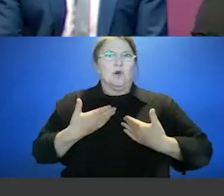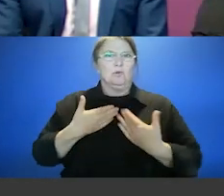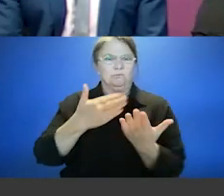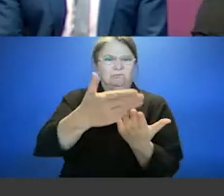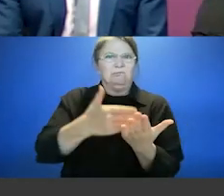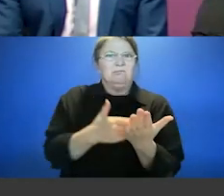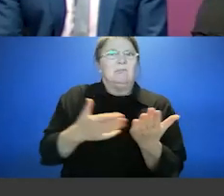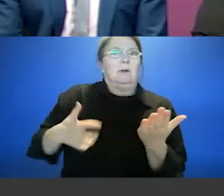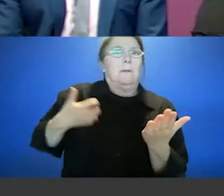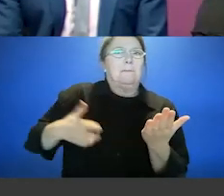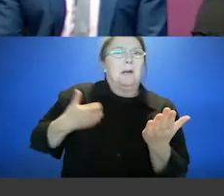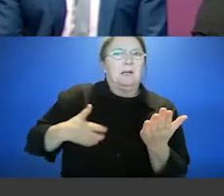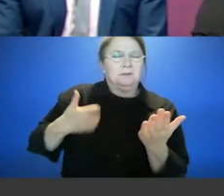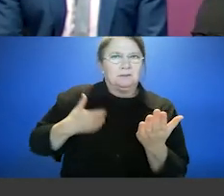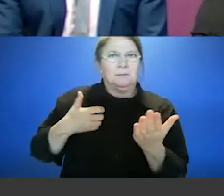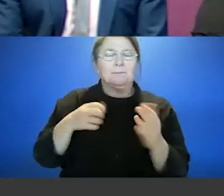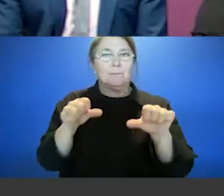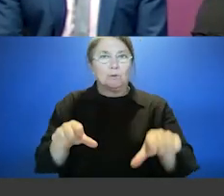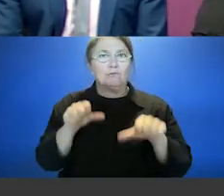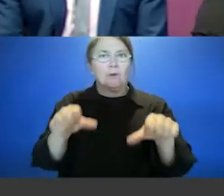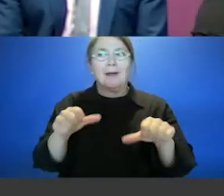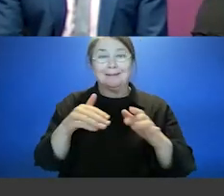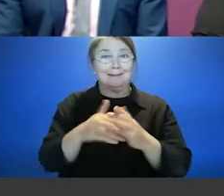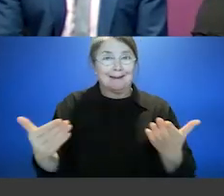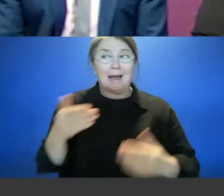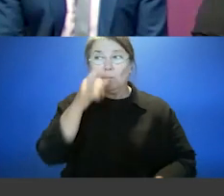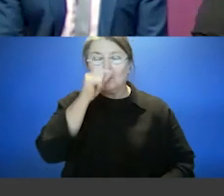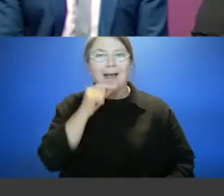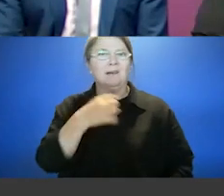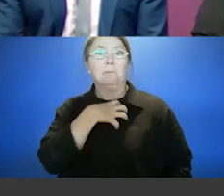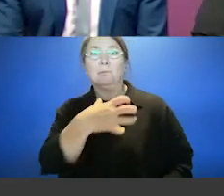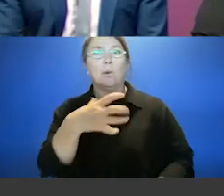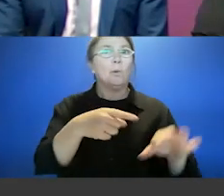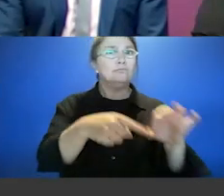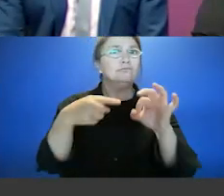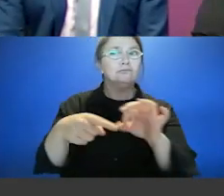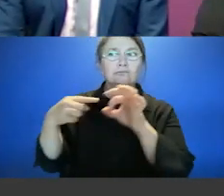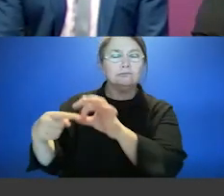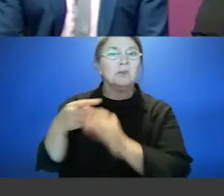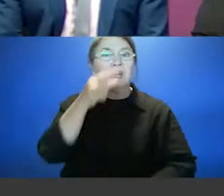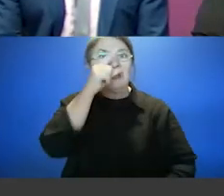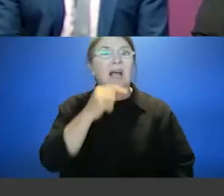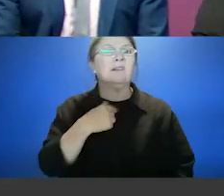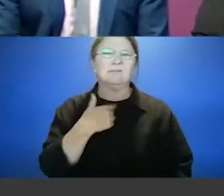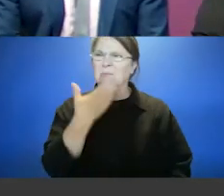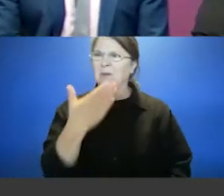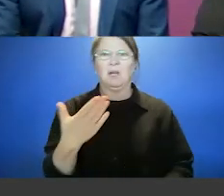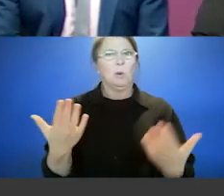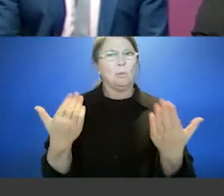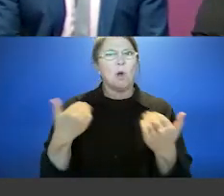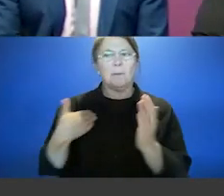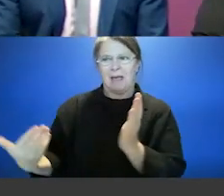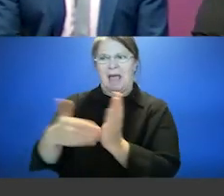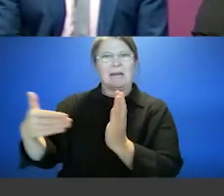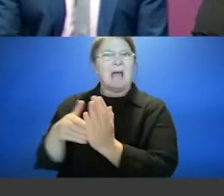So you do have the opportunity to ask more questions of us today, and if you can submit those questions, keep them rolling in, and we'll get to as many